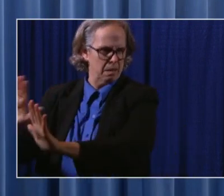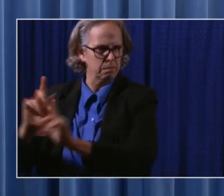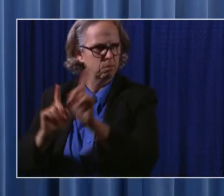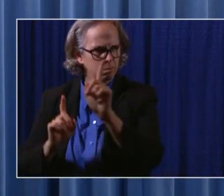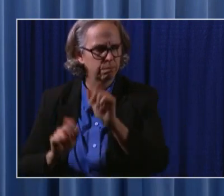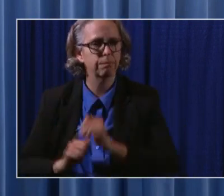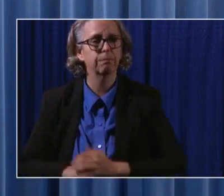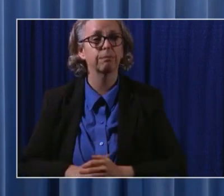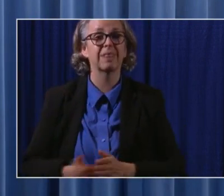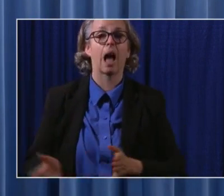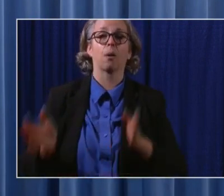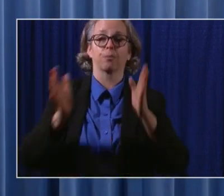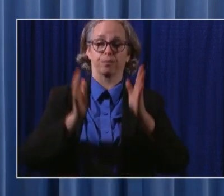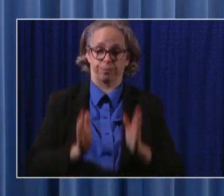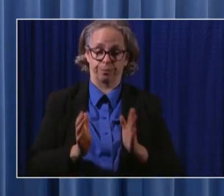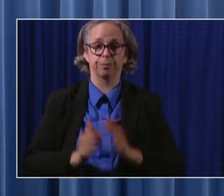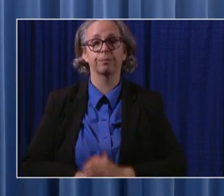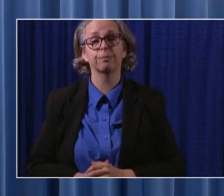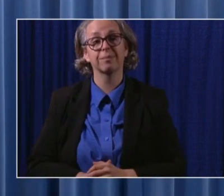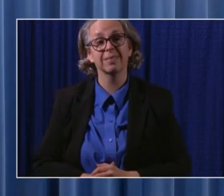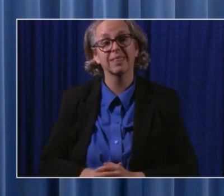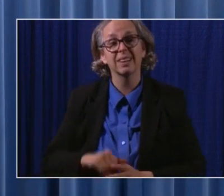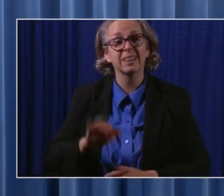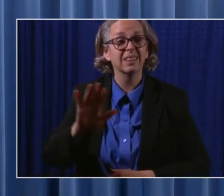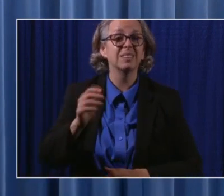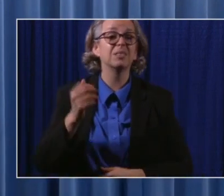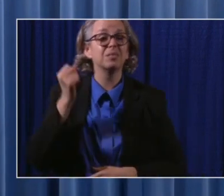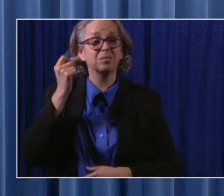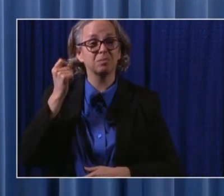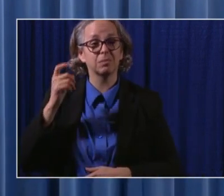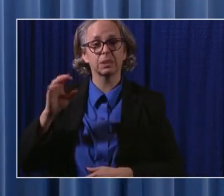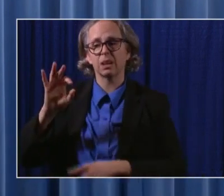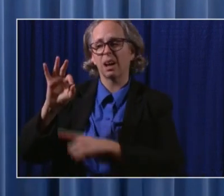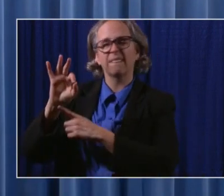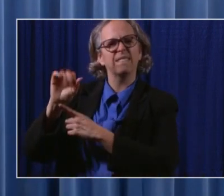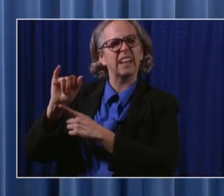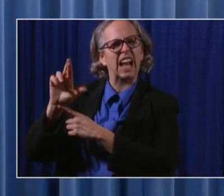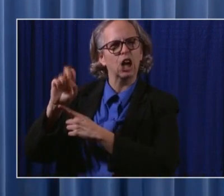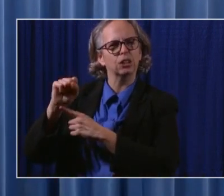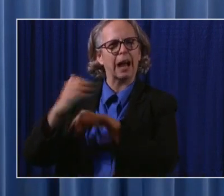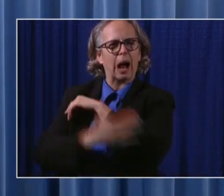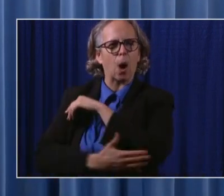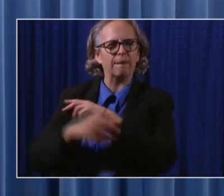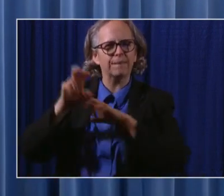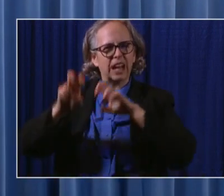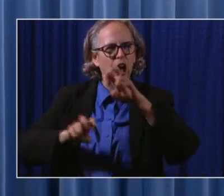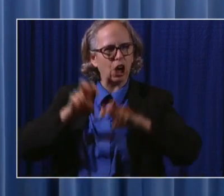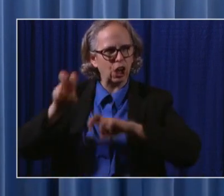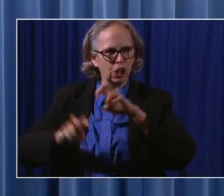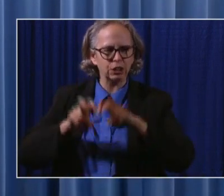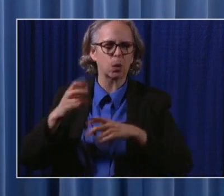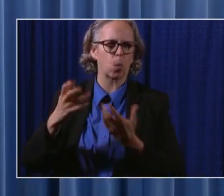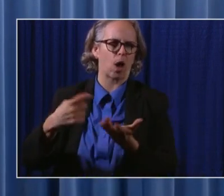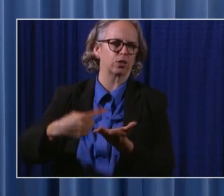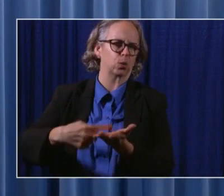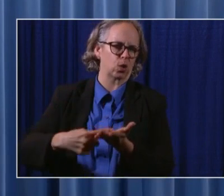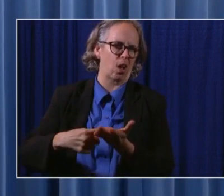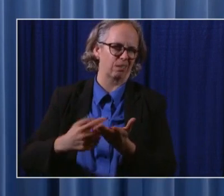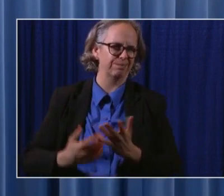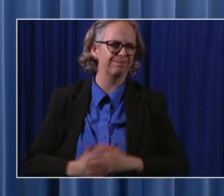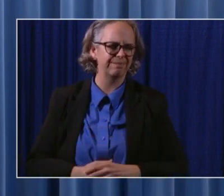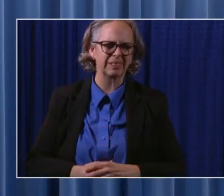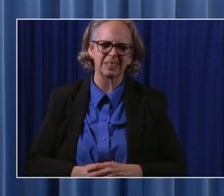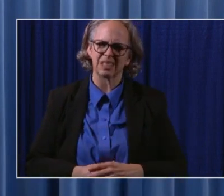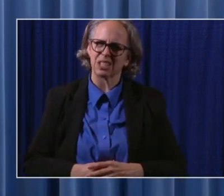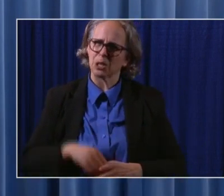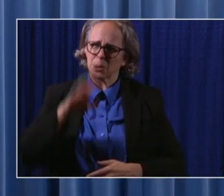Let's turn now to the fairs. I want to talk about our fairs. We have great fairs in the state